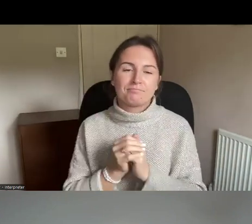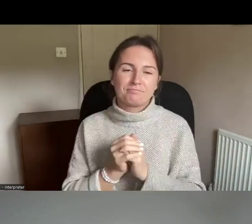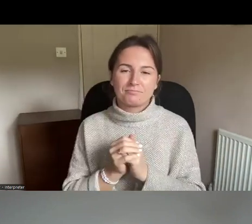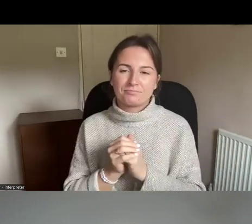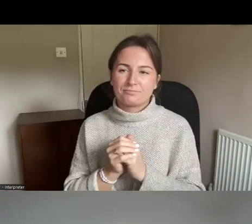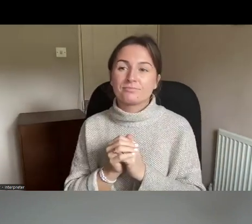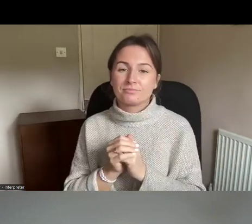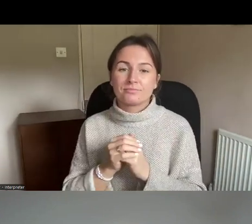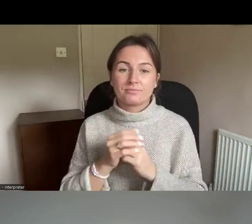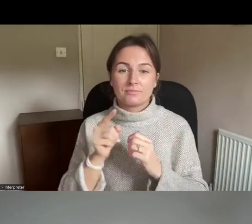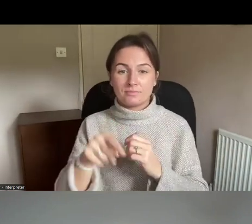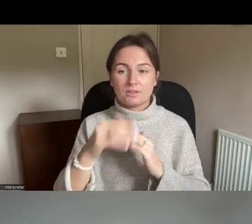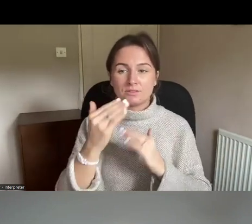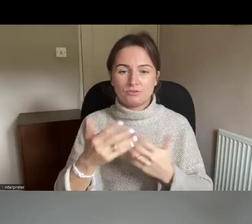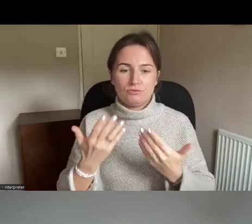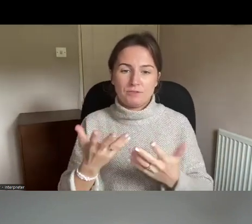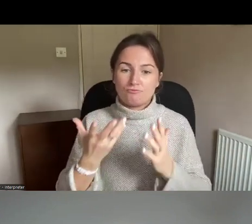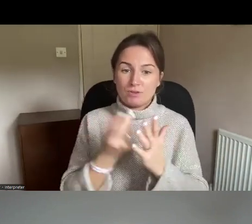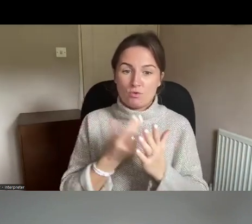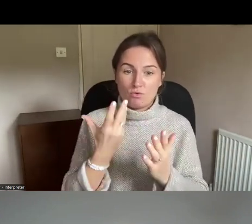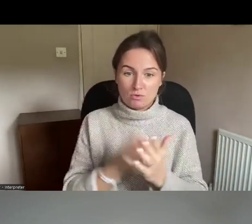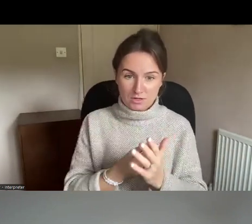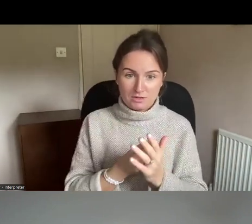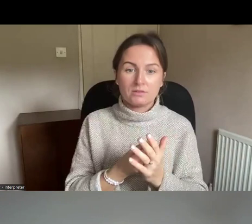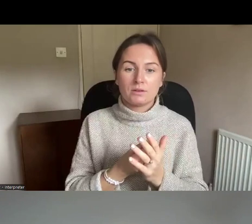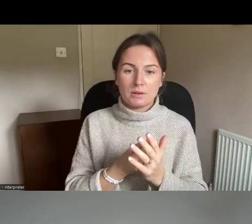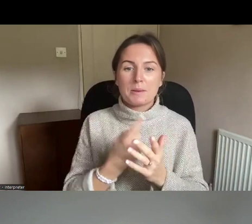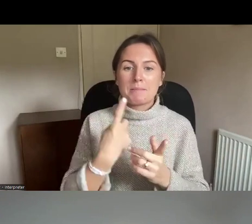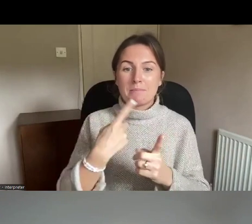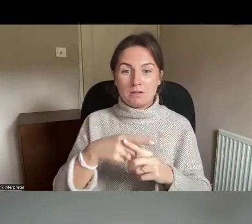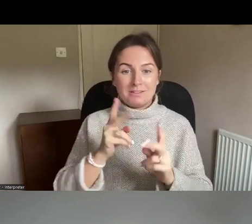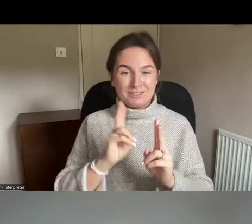Our session today is recorded, so there will be interpretation and captioning throughout.